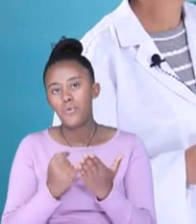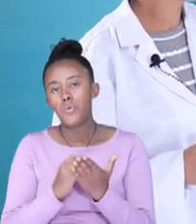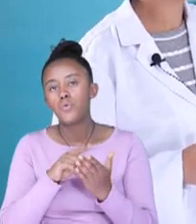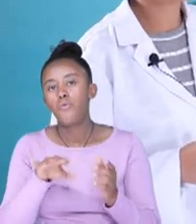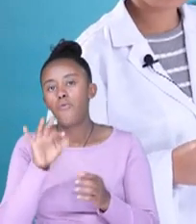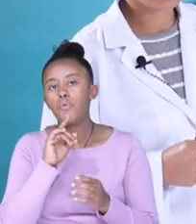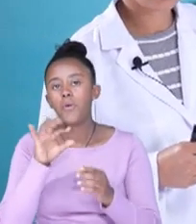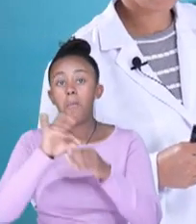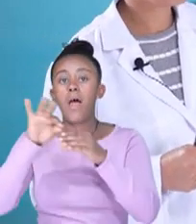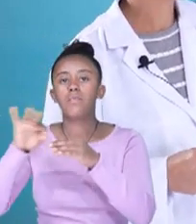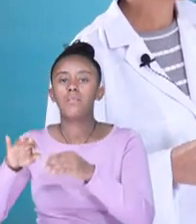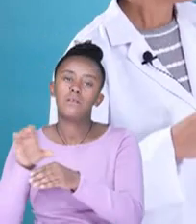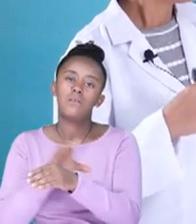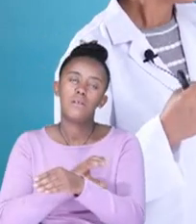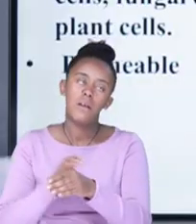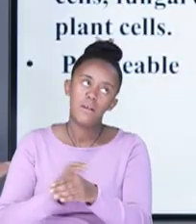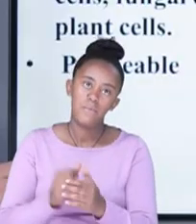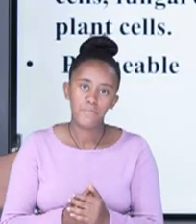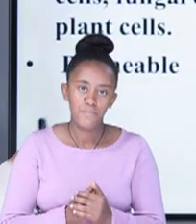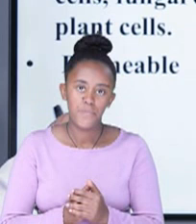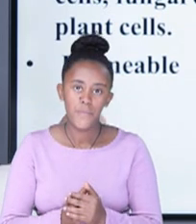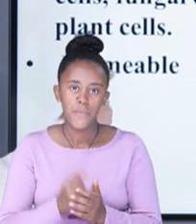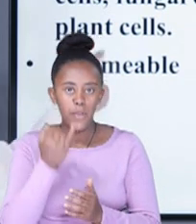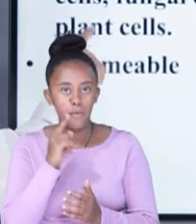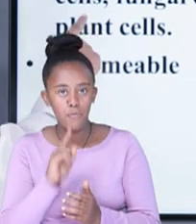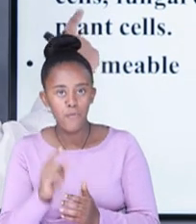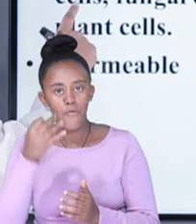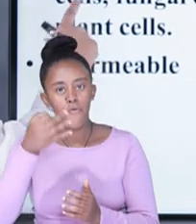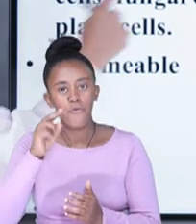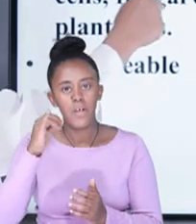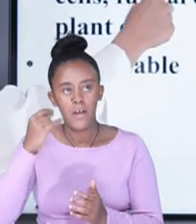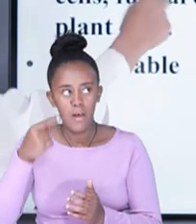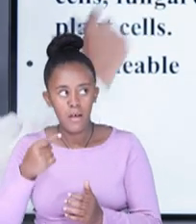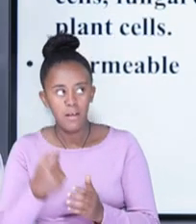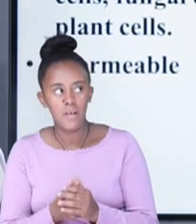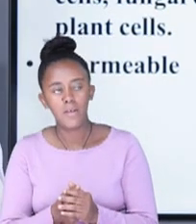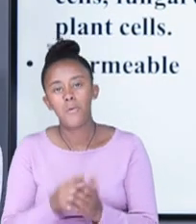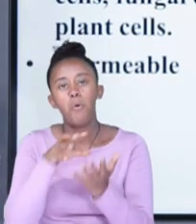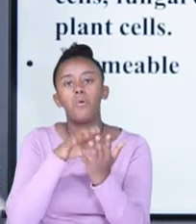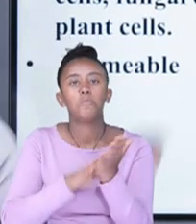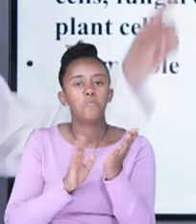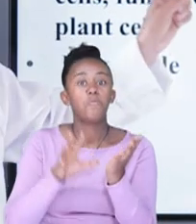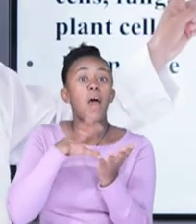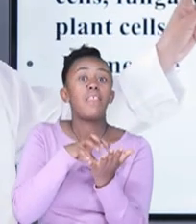found in plant cells. If you look at fungal cells, the bacterial cells,